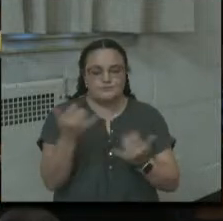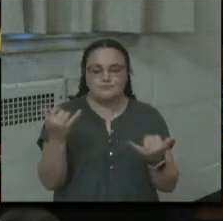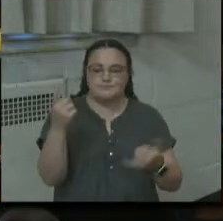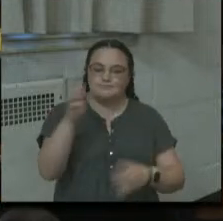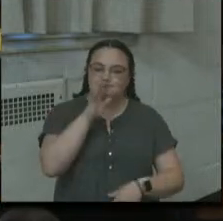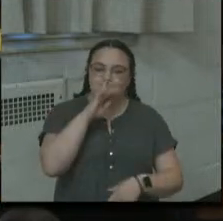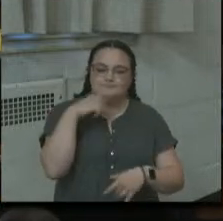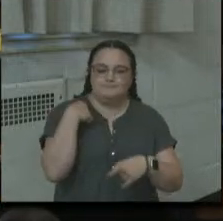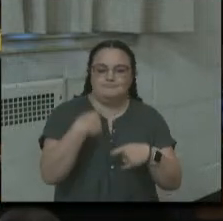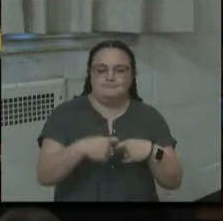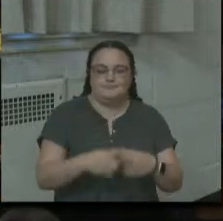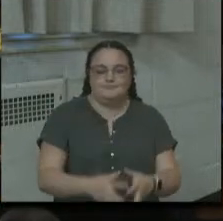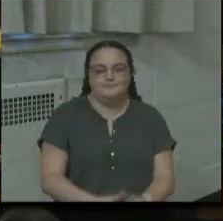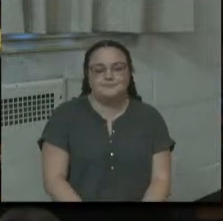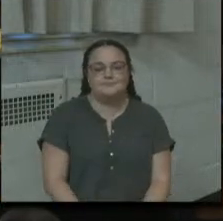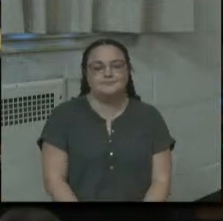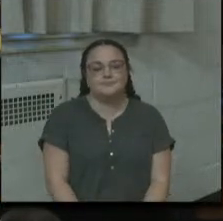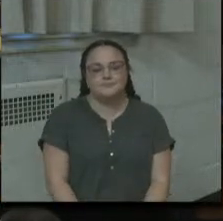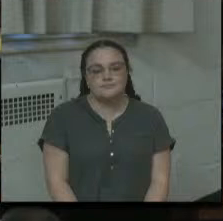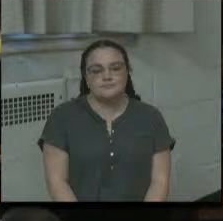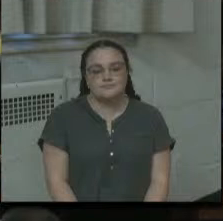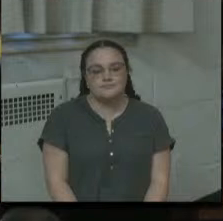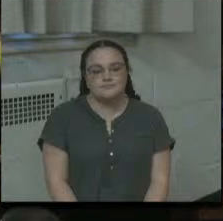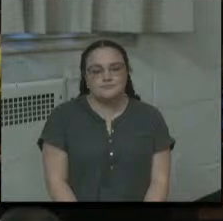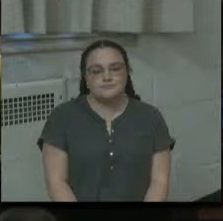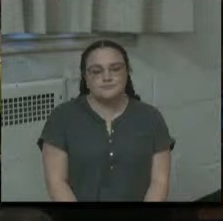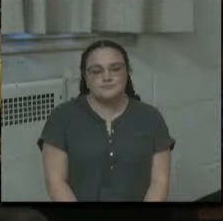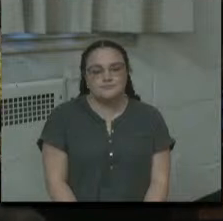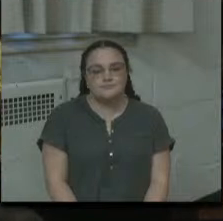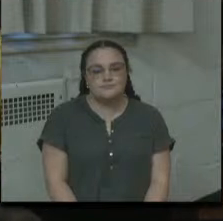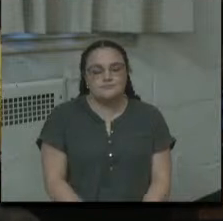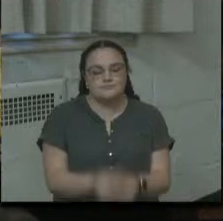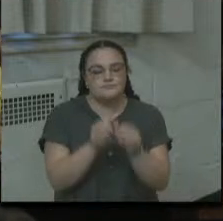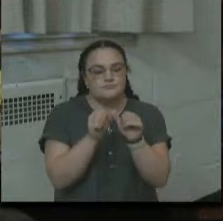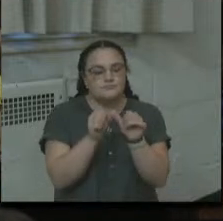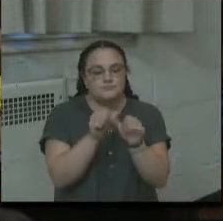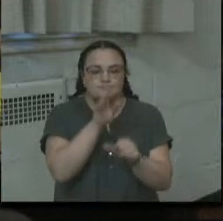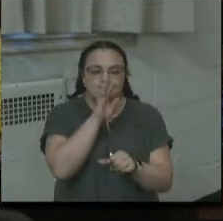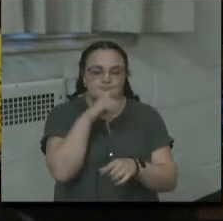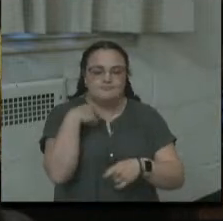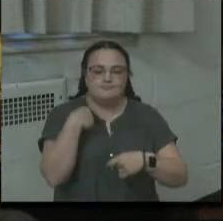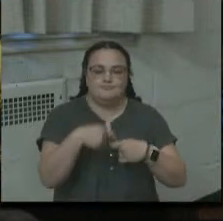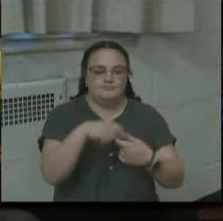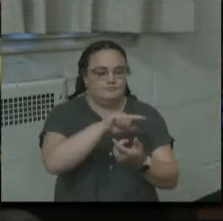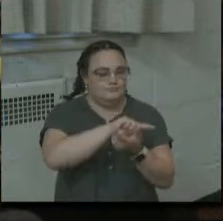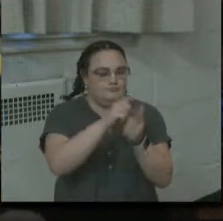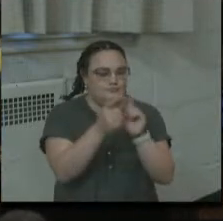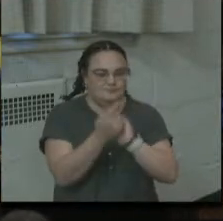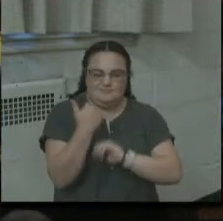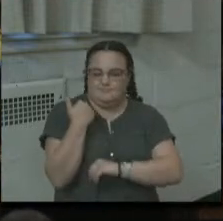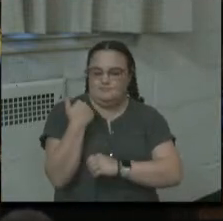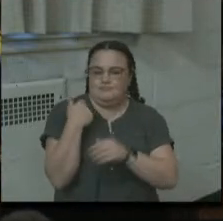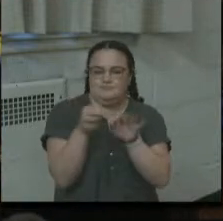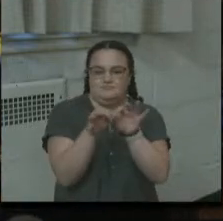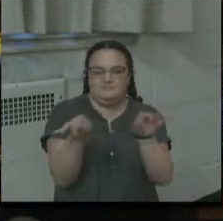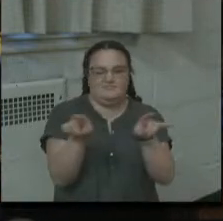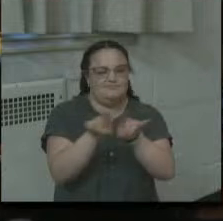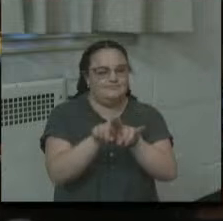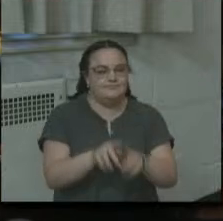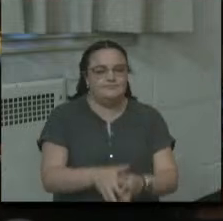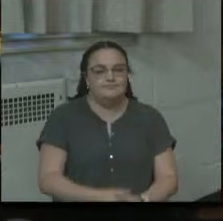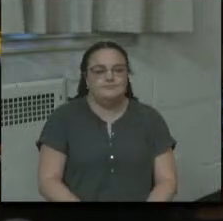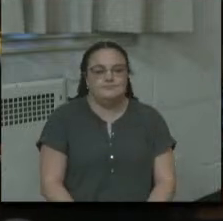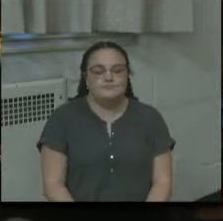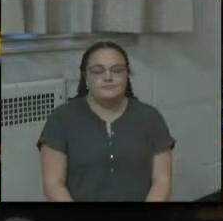Buenas noches. Se ha establecido una línea telefónica para que la comunidad pueda llamar y tenga acceso a interpretación en español en